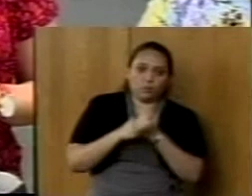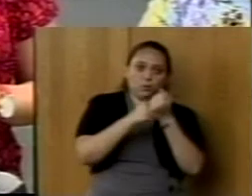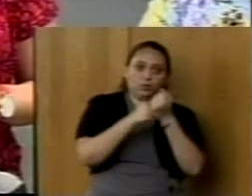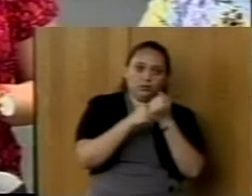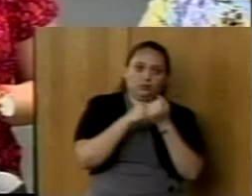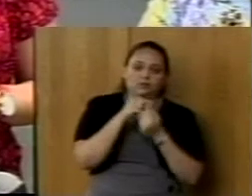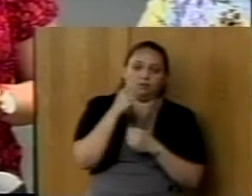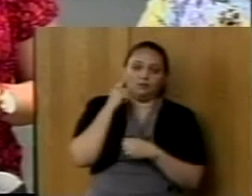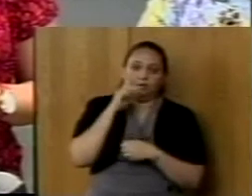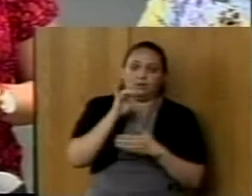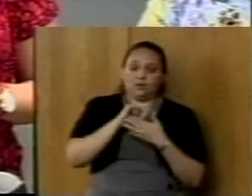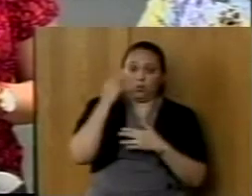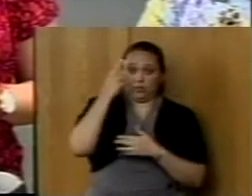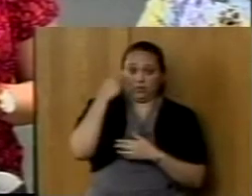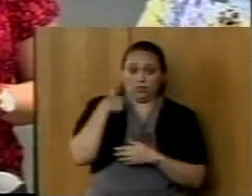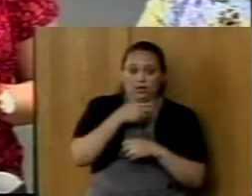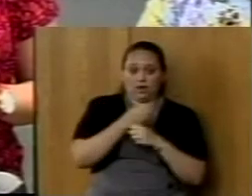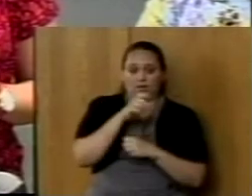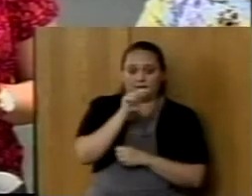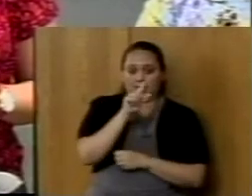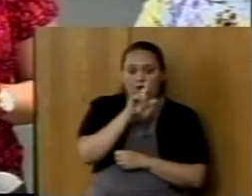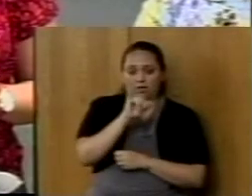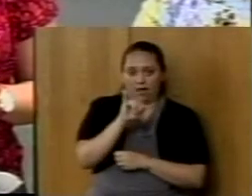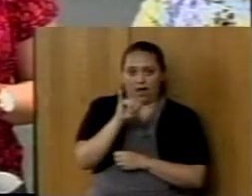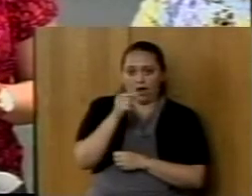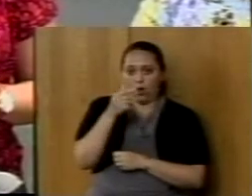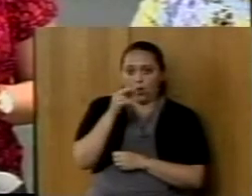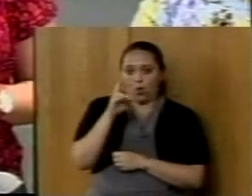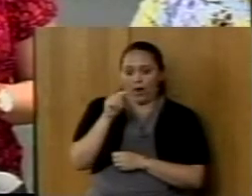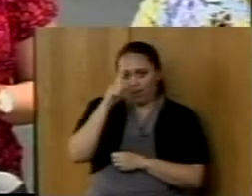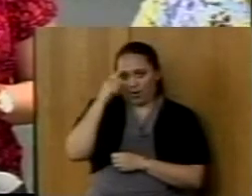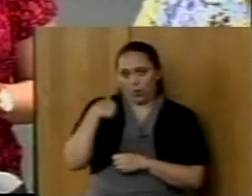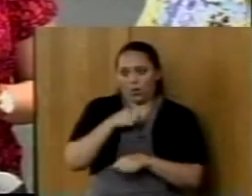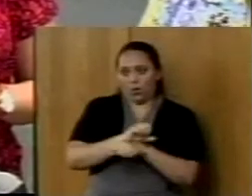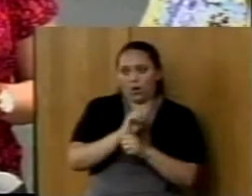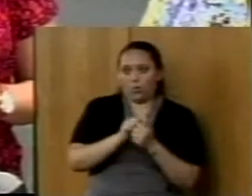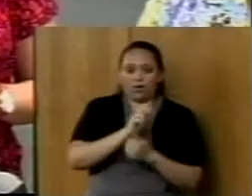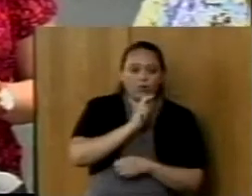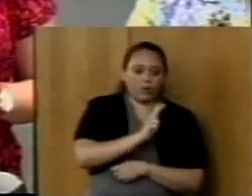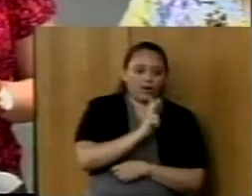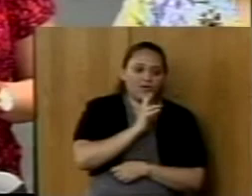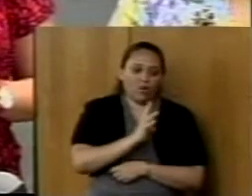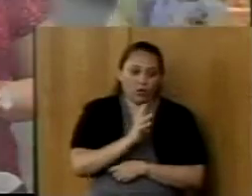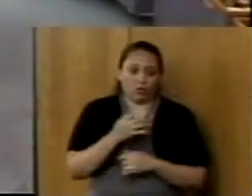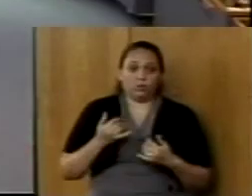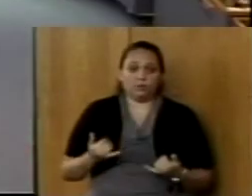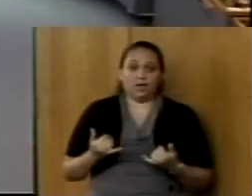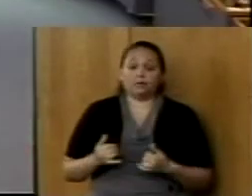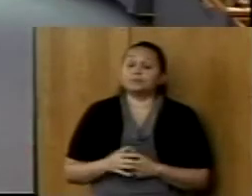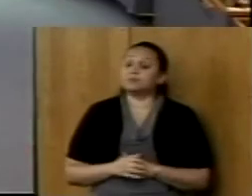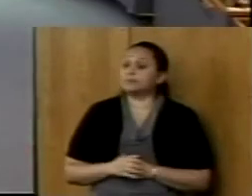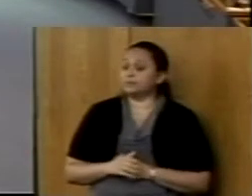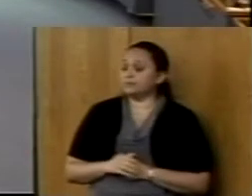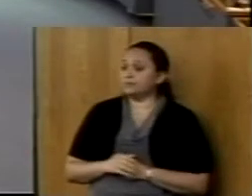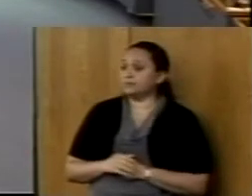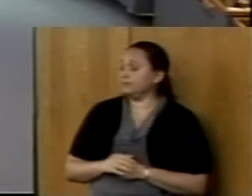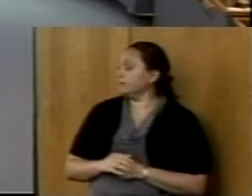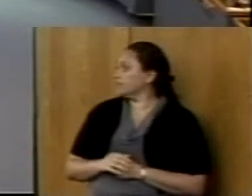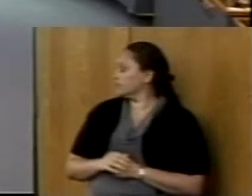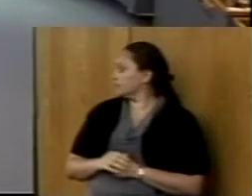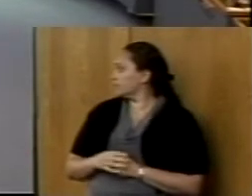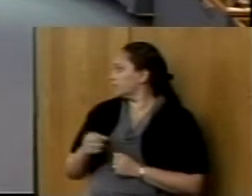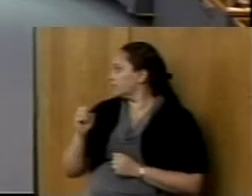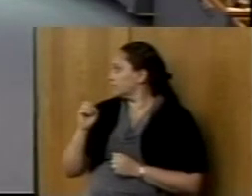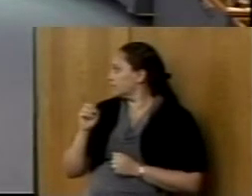reasons why we got the TLI grant, because we're working with 3- and 4-year-olds now. Okay, and